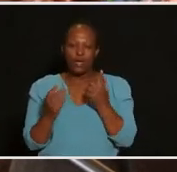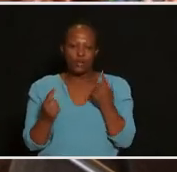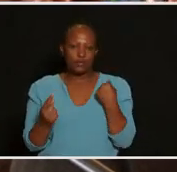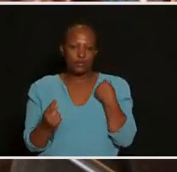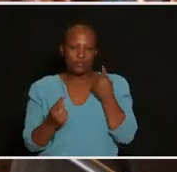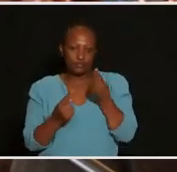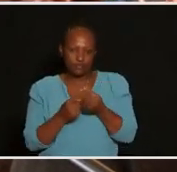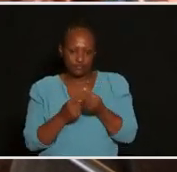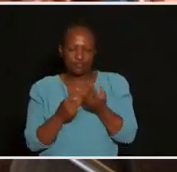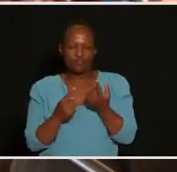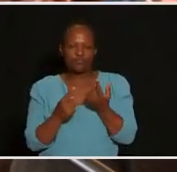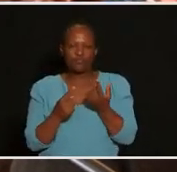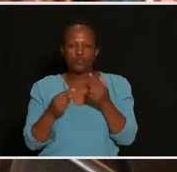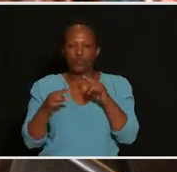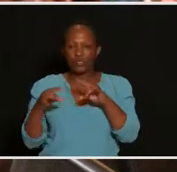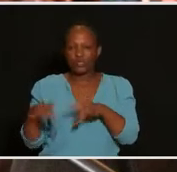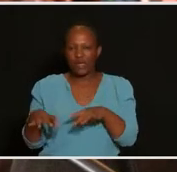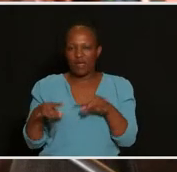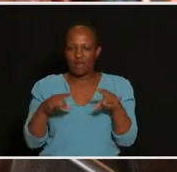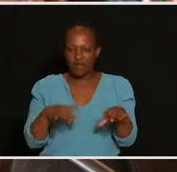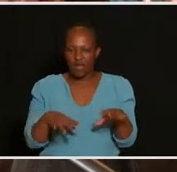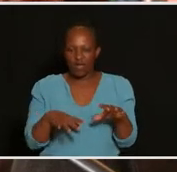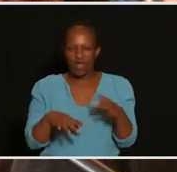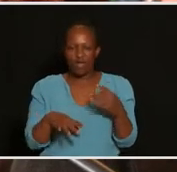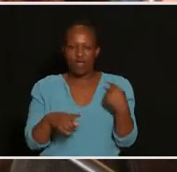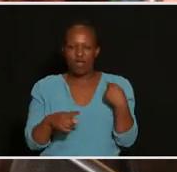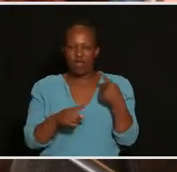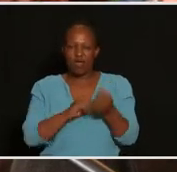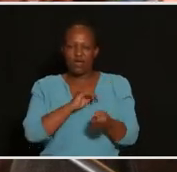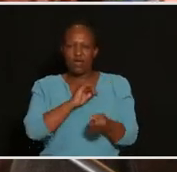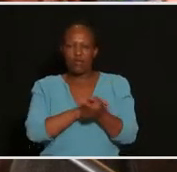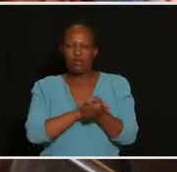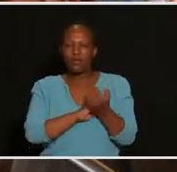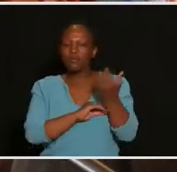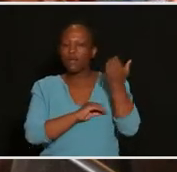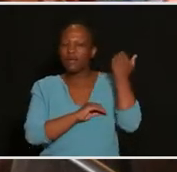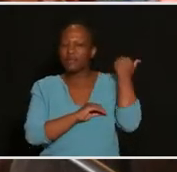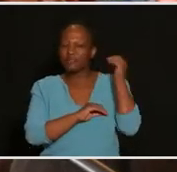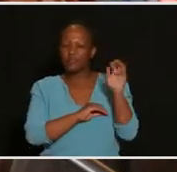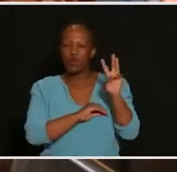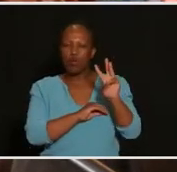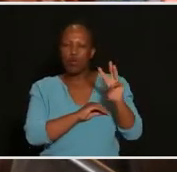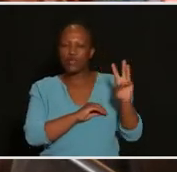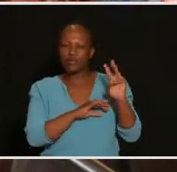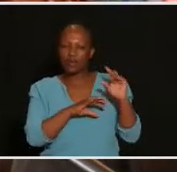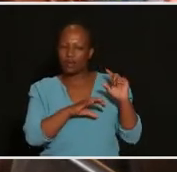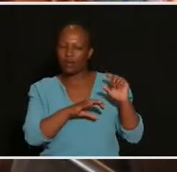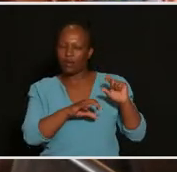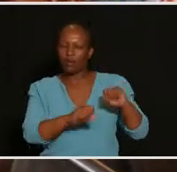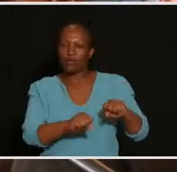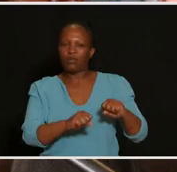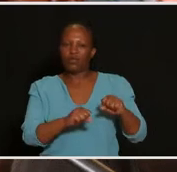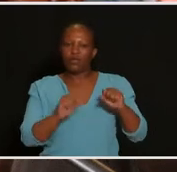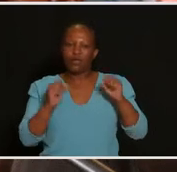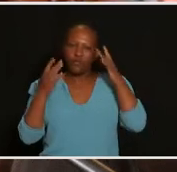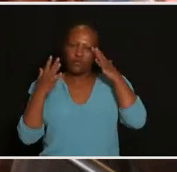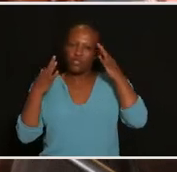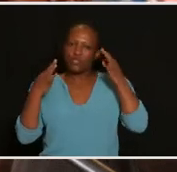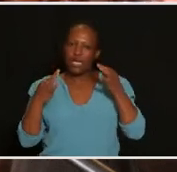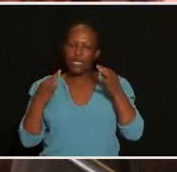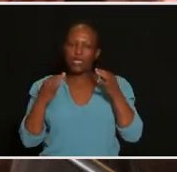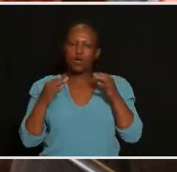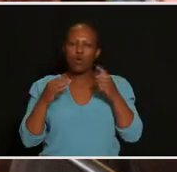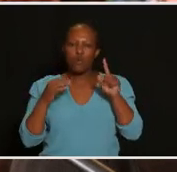with suffering from the damages incurred by Colonial education because somebody decided the form of Education that we must